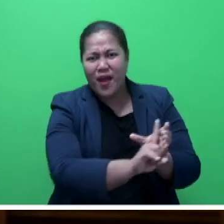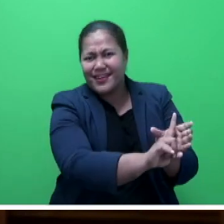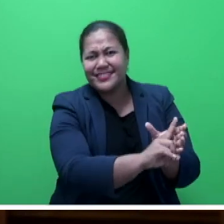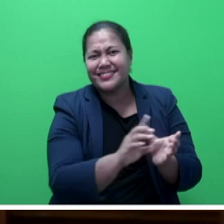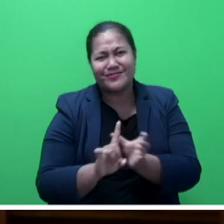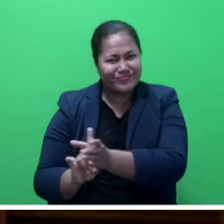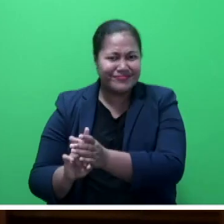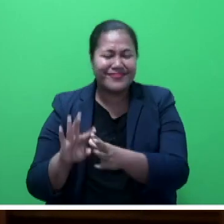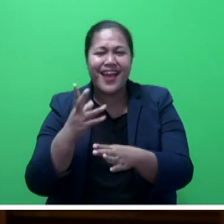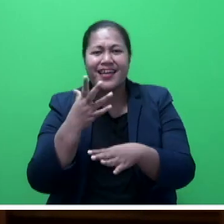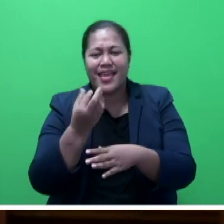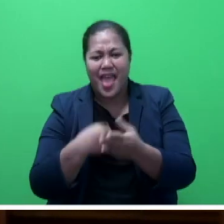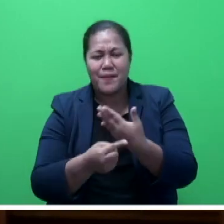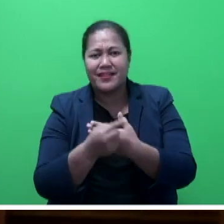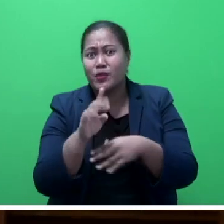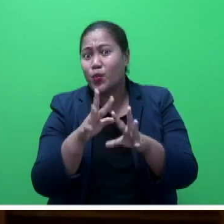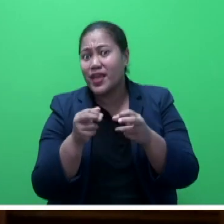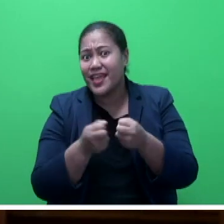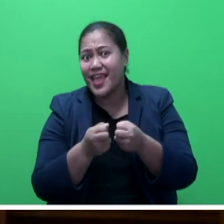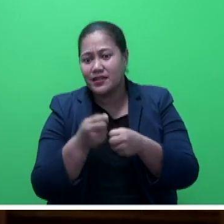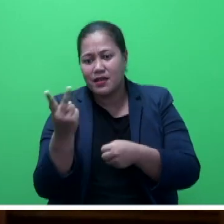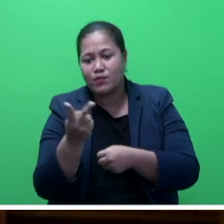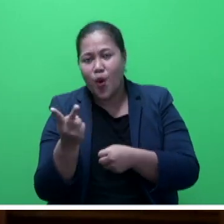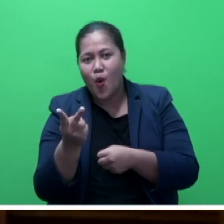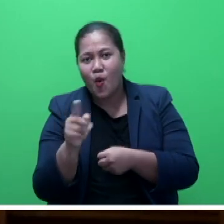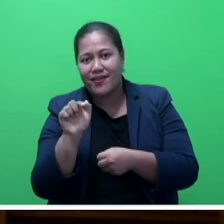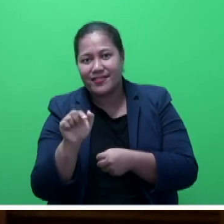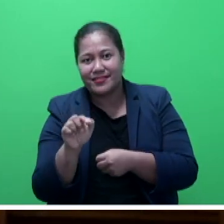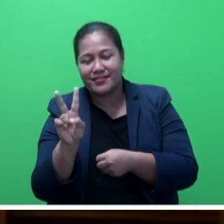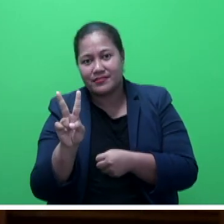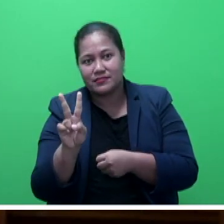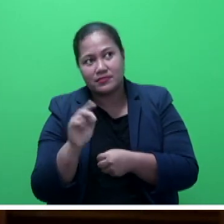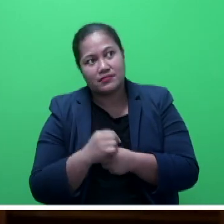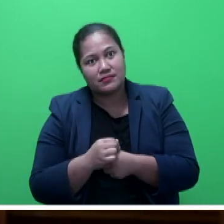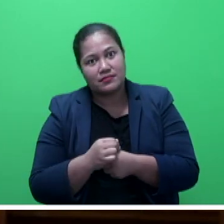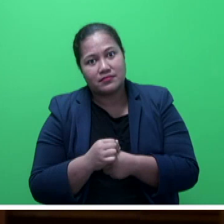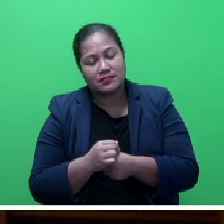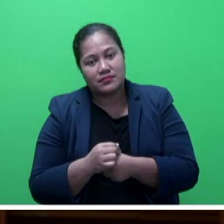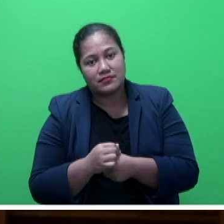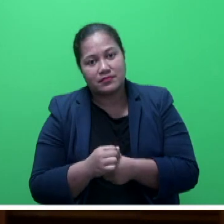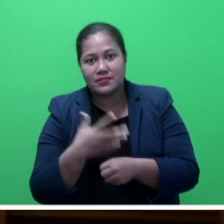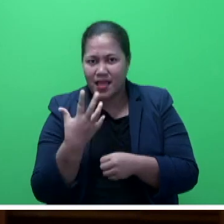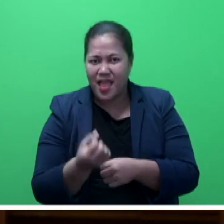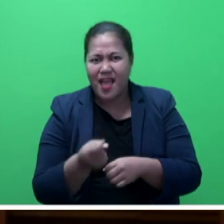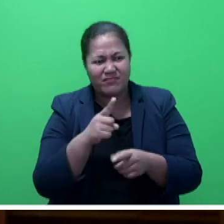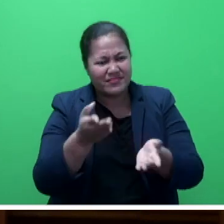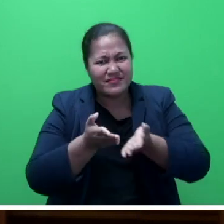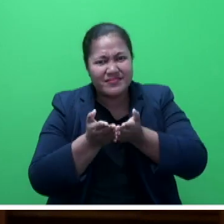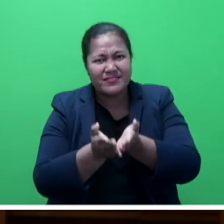weekend. Both of these cases were aboard a freighter vessel